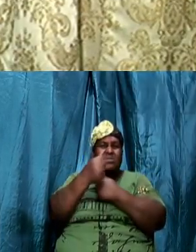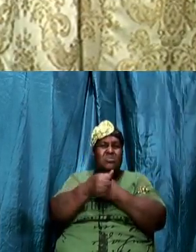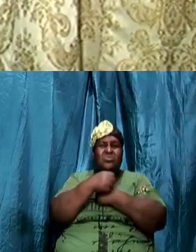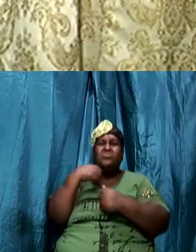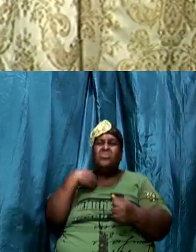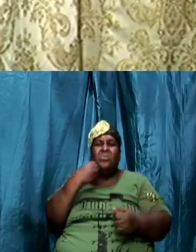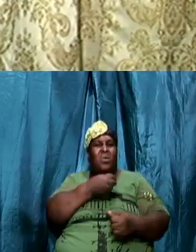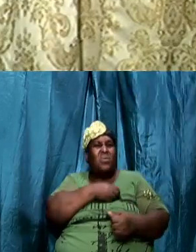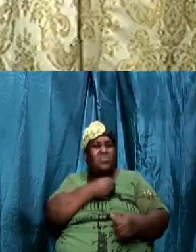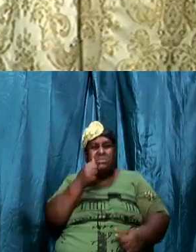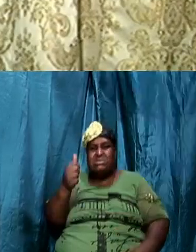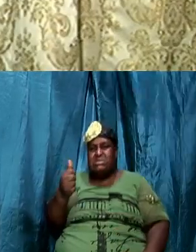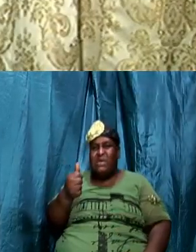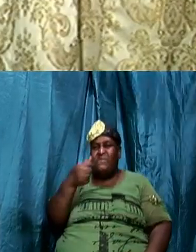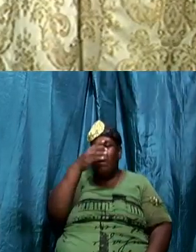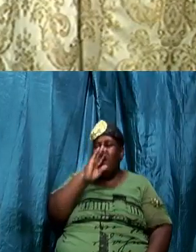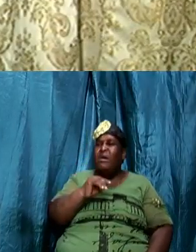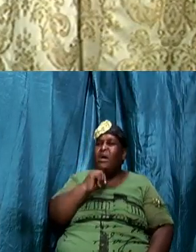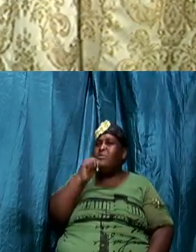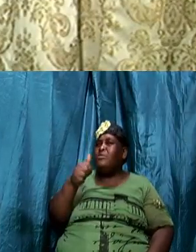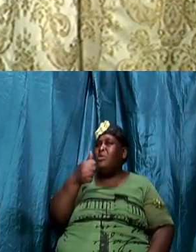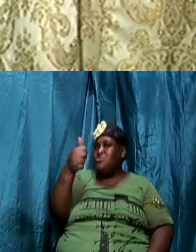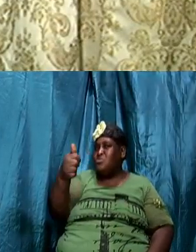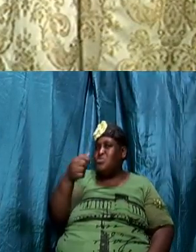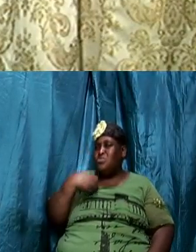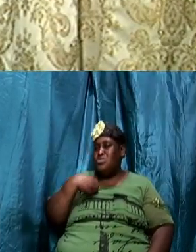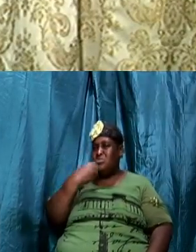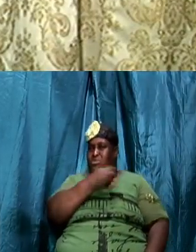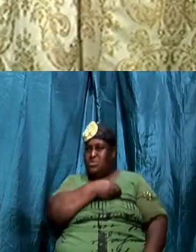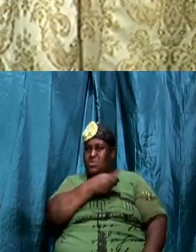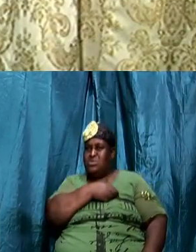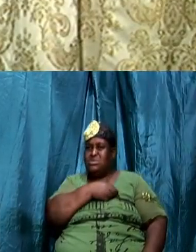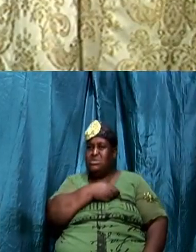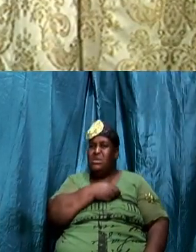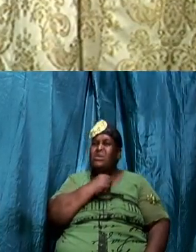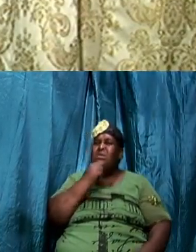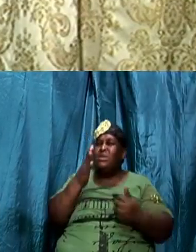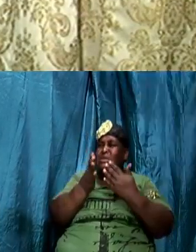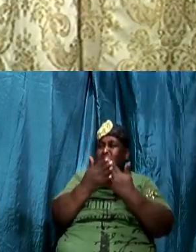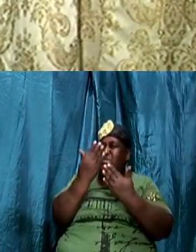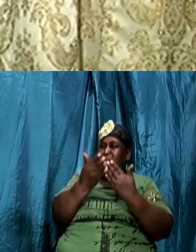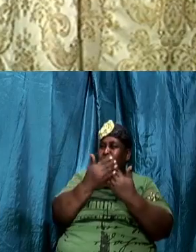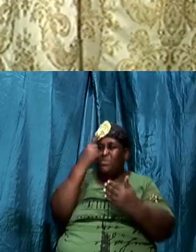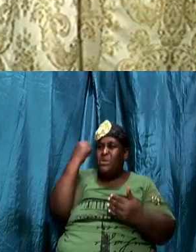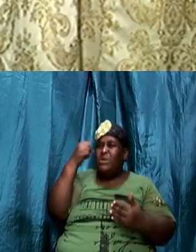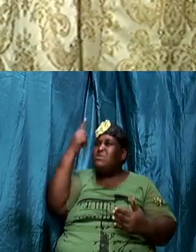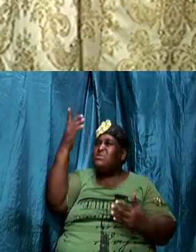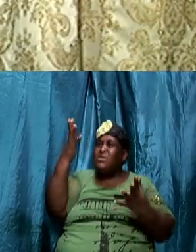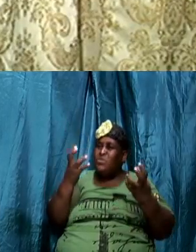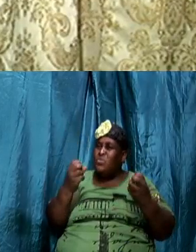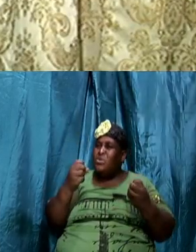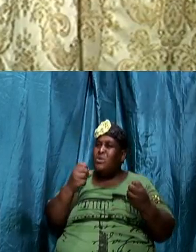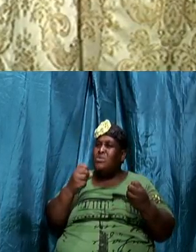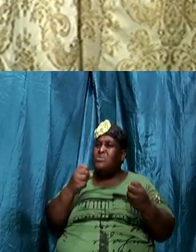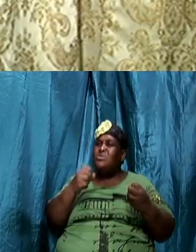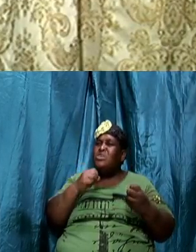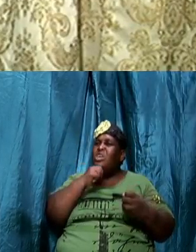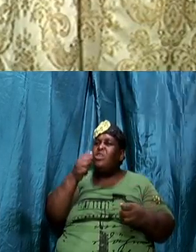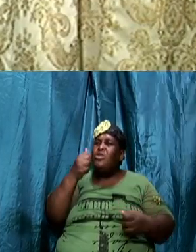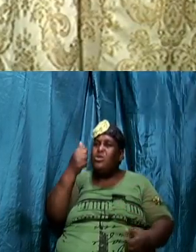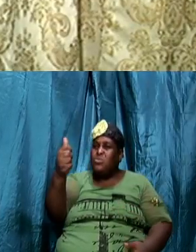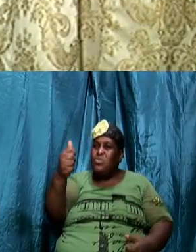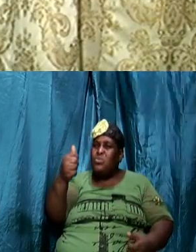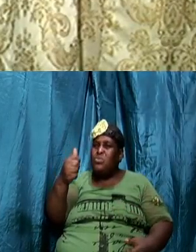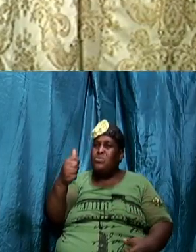us. And he just didn't disown us simply because he wants to disown us. He actually drew